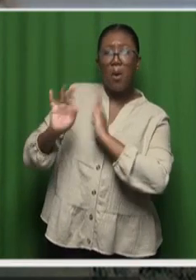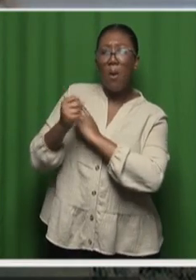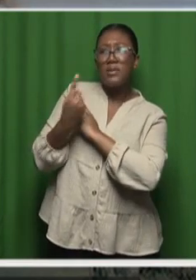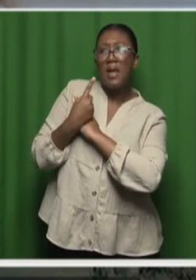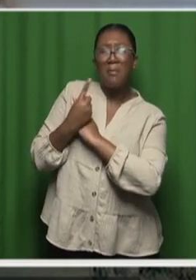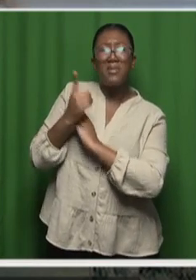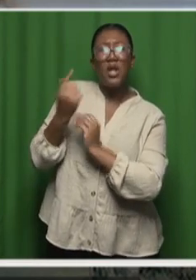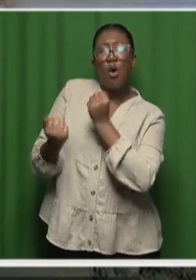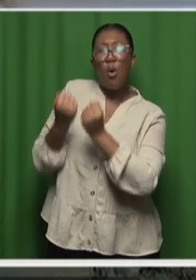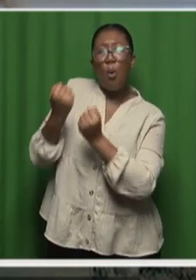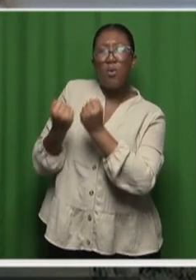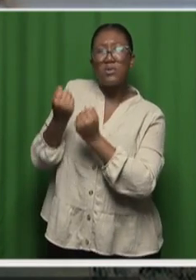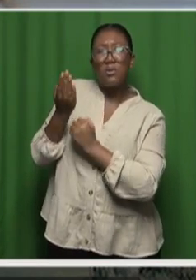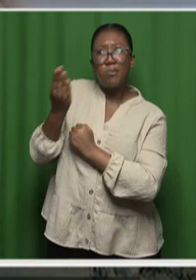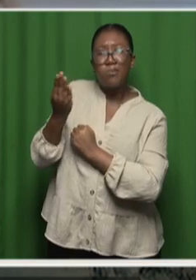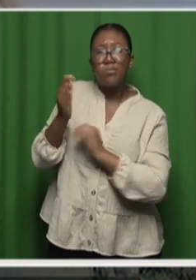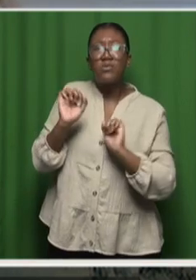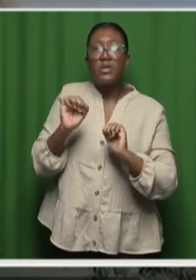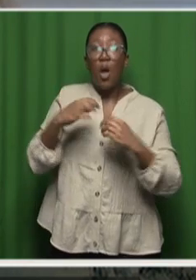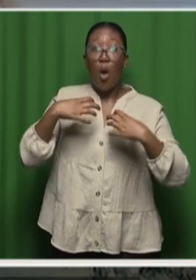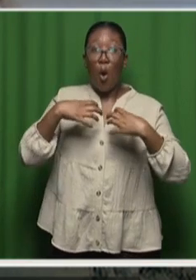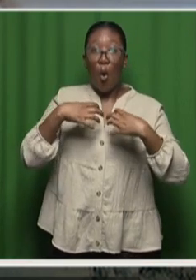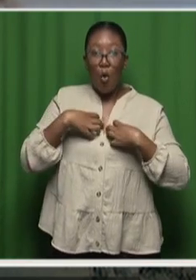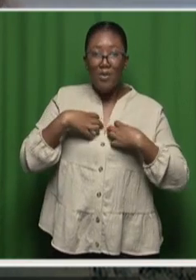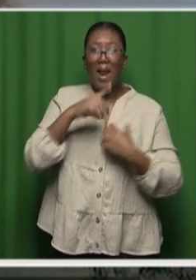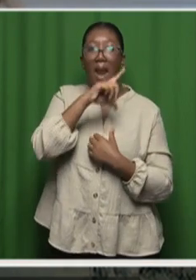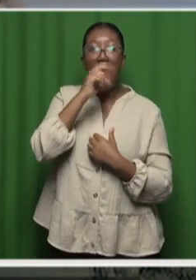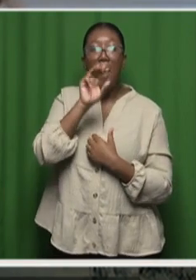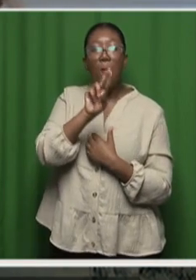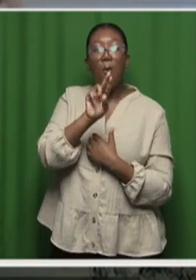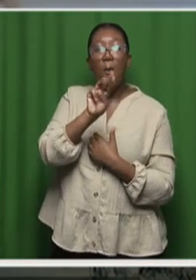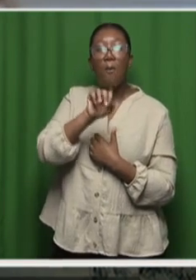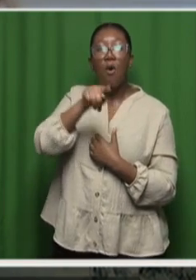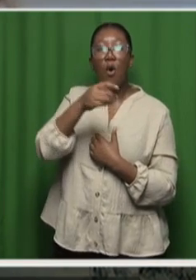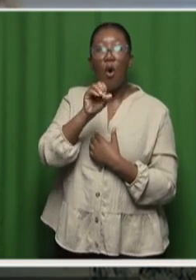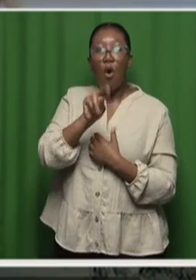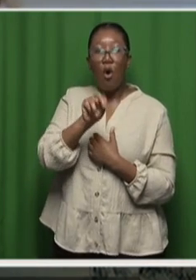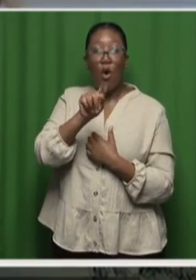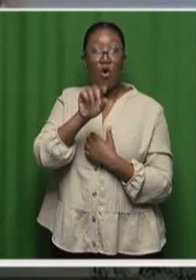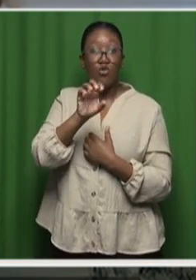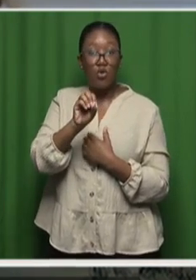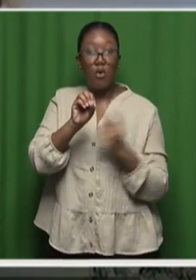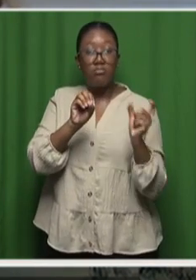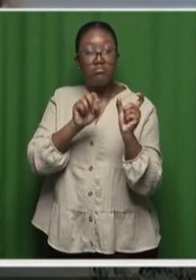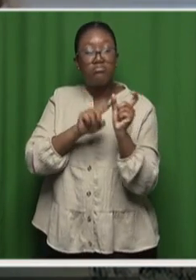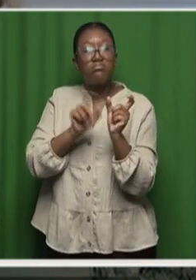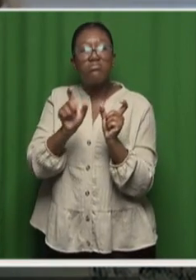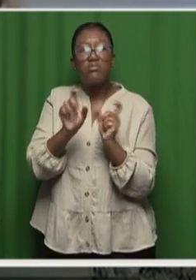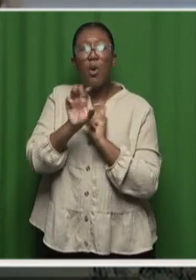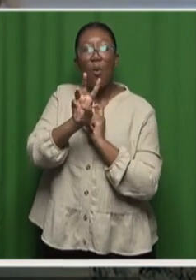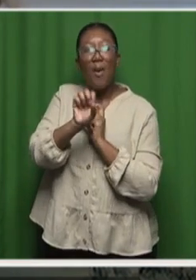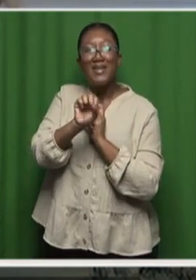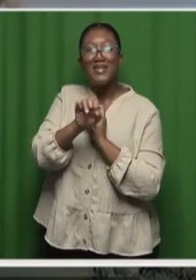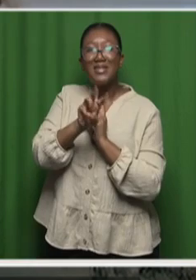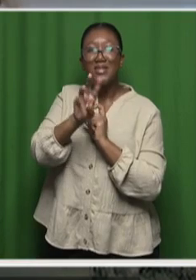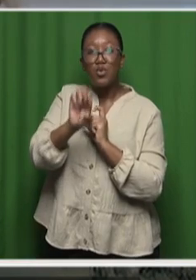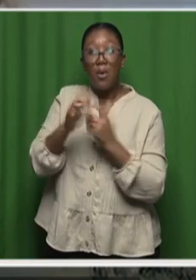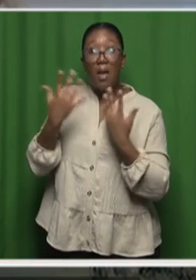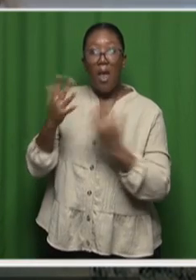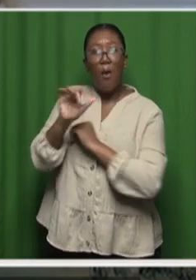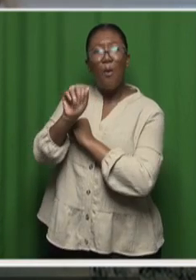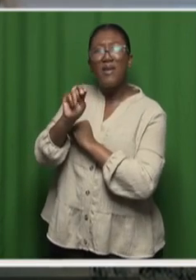the courts. I mean, the question of ownership of the name uMkhonto weSizwe and some of the concerns that have been raised by the ANC